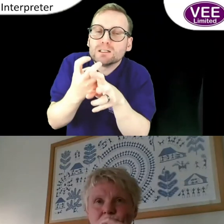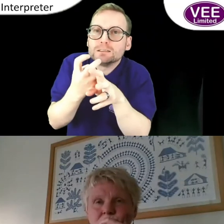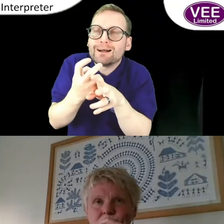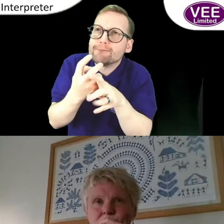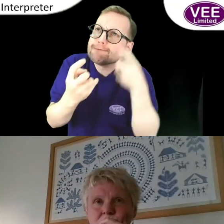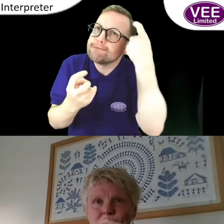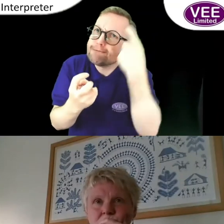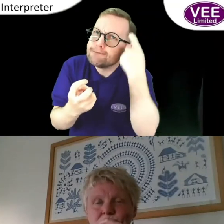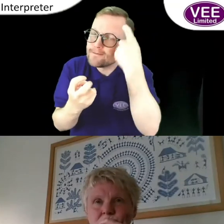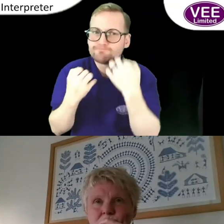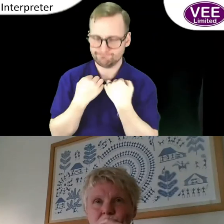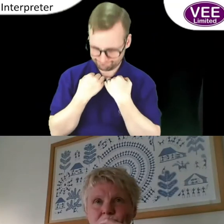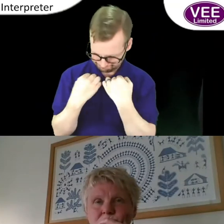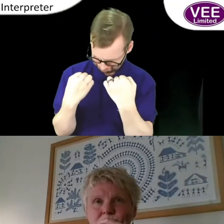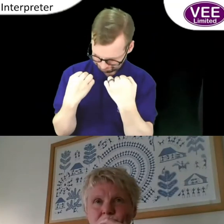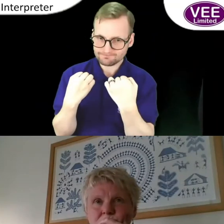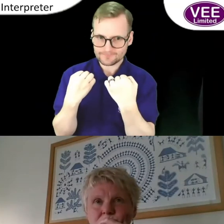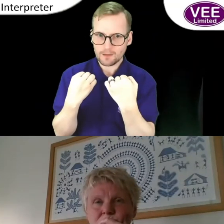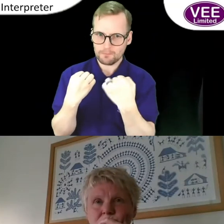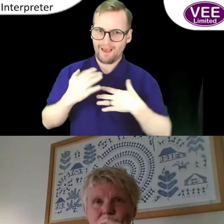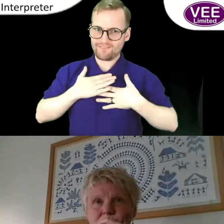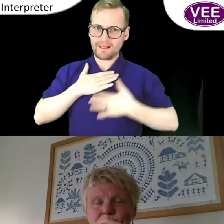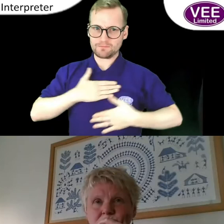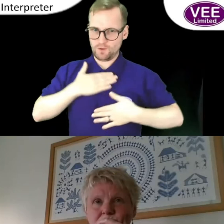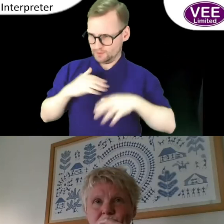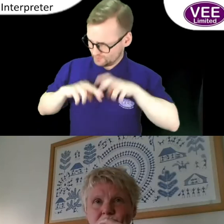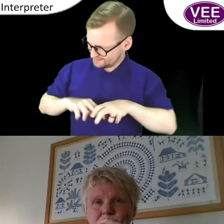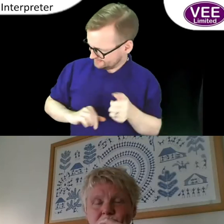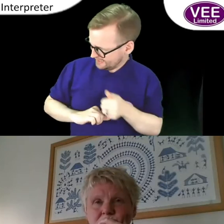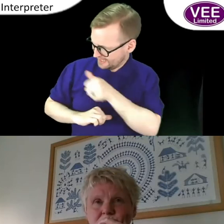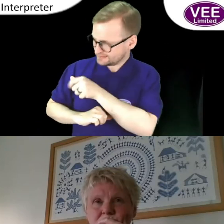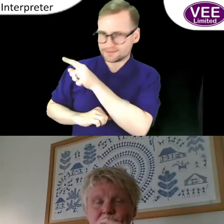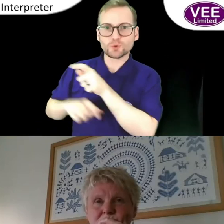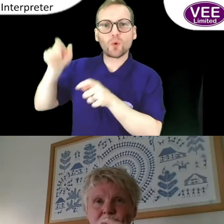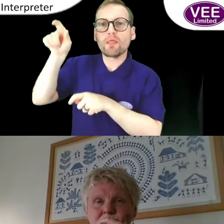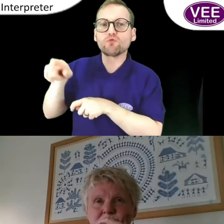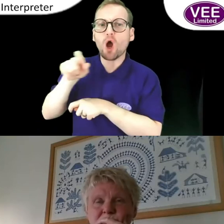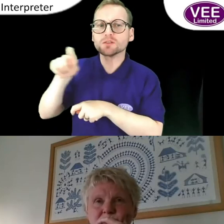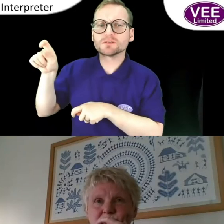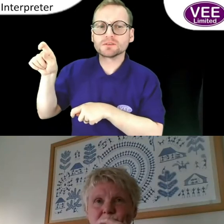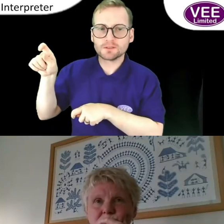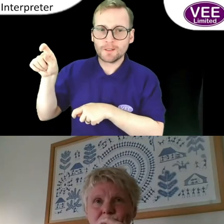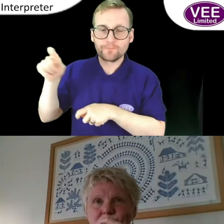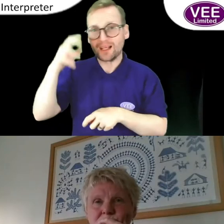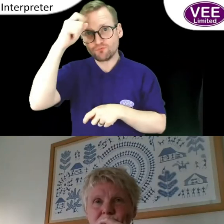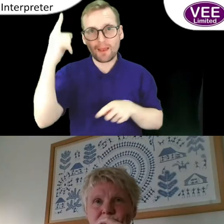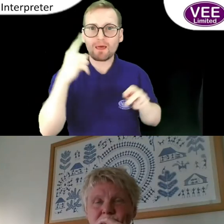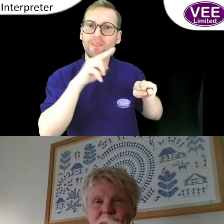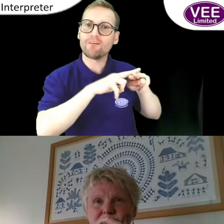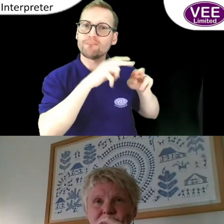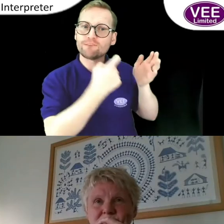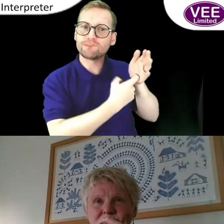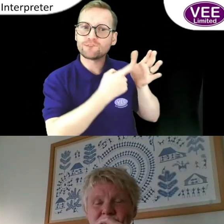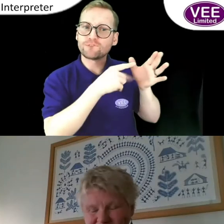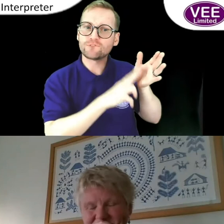cross, it's really moving to be able to sit right next to it here. And I hadn't actually realised that Francesco Tuccio's signature was